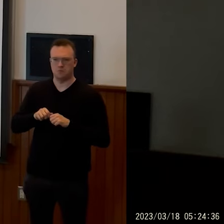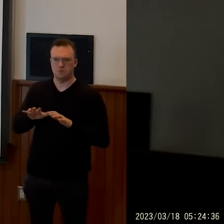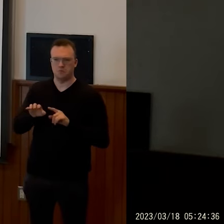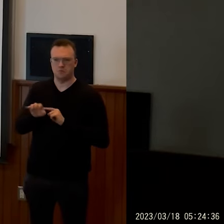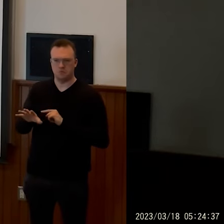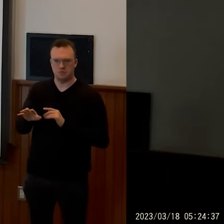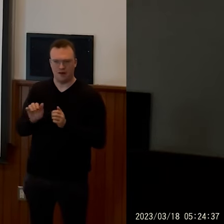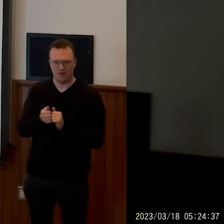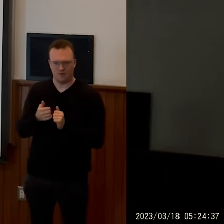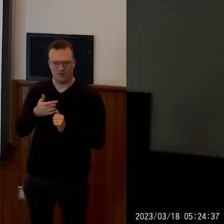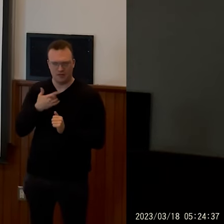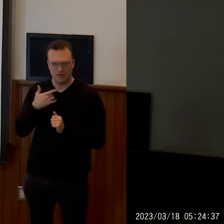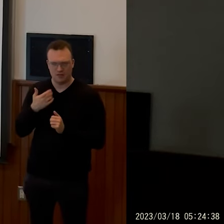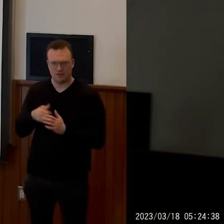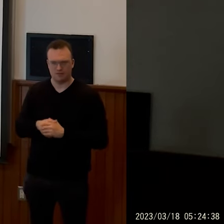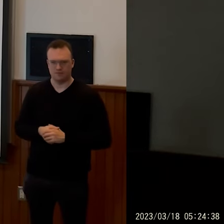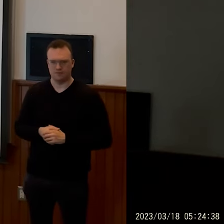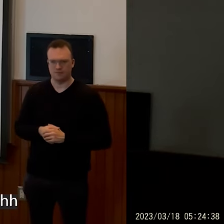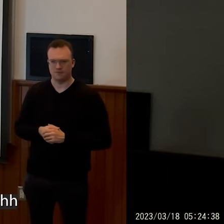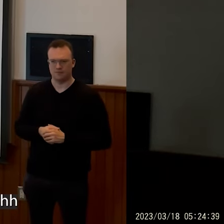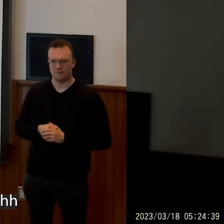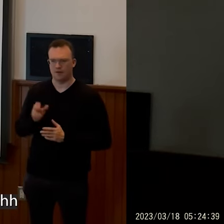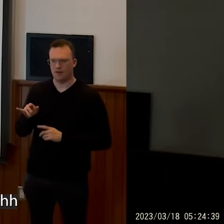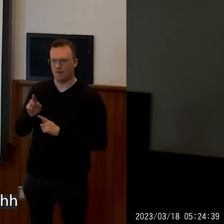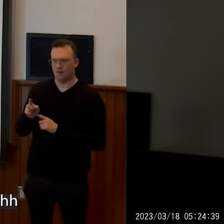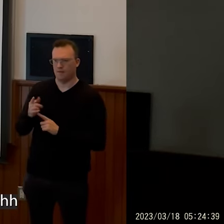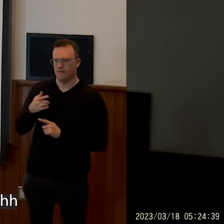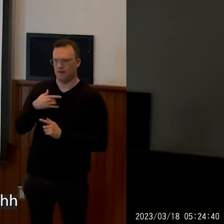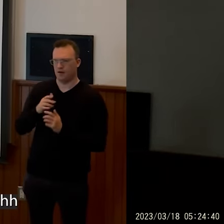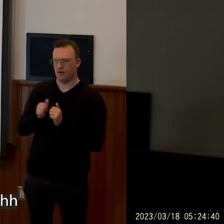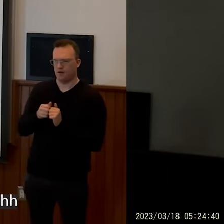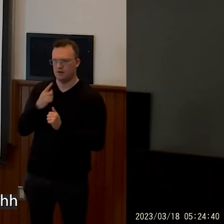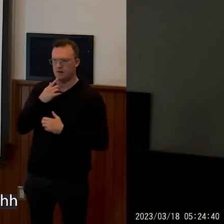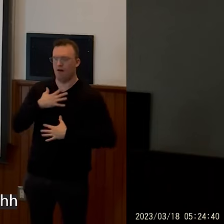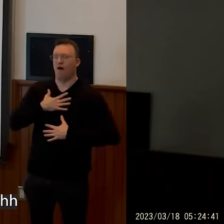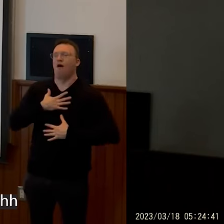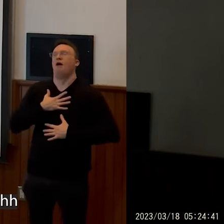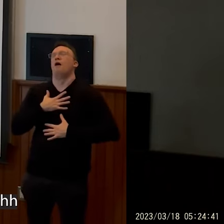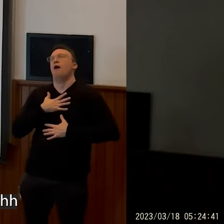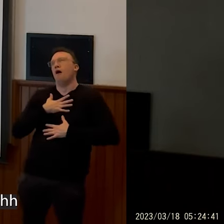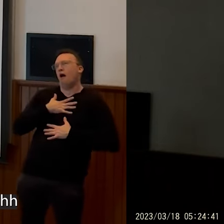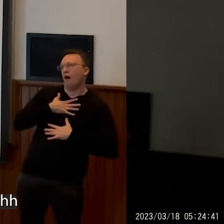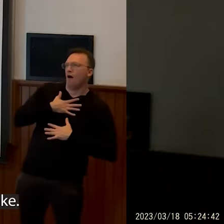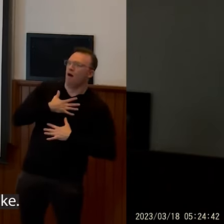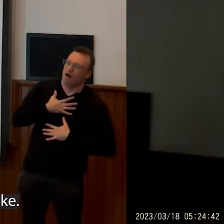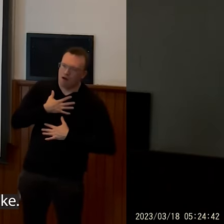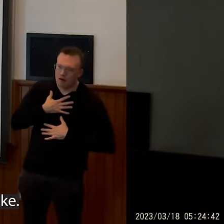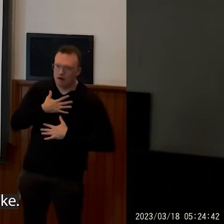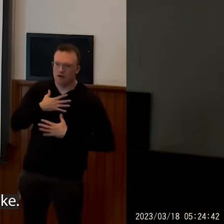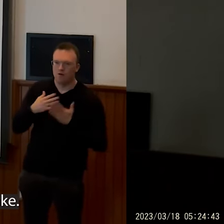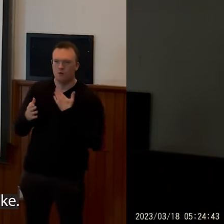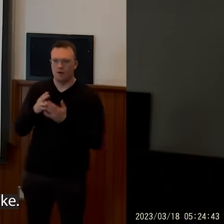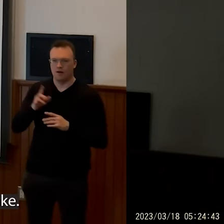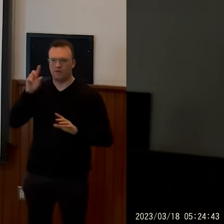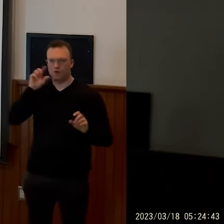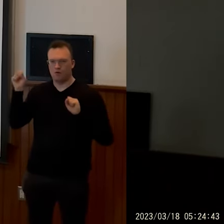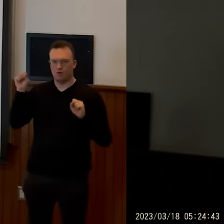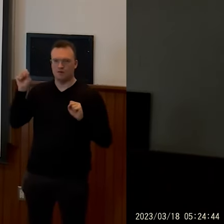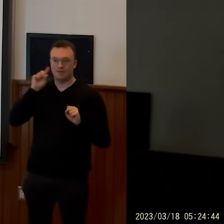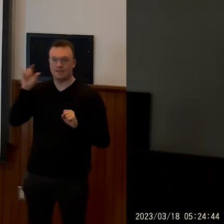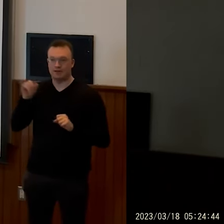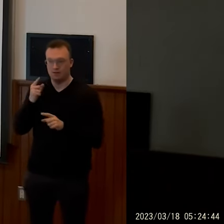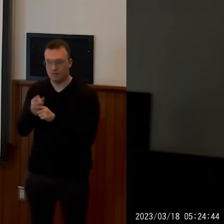Yeah. What did you feel in that particular moment that you went, oh, or whatever noise you can make, right?